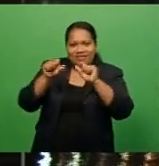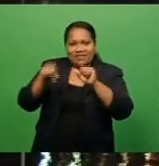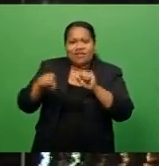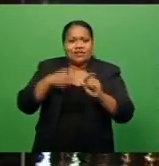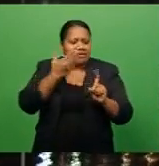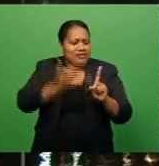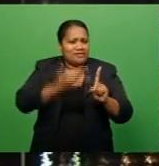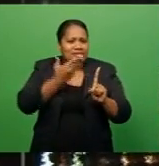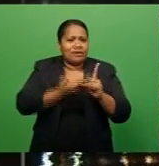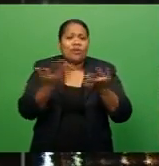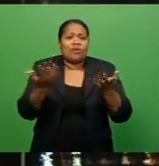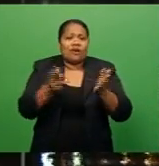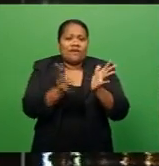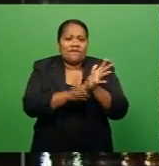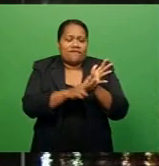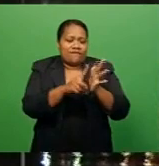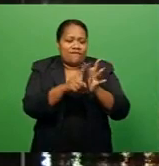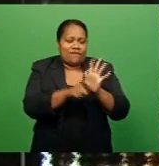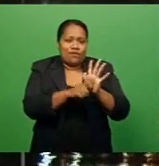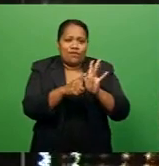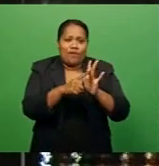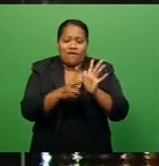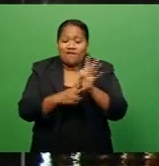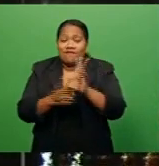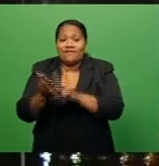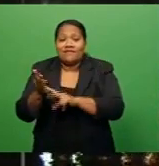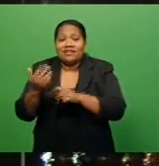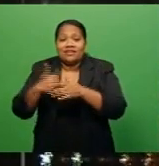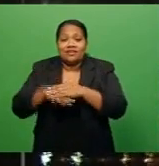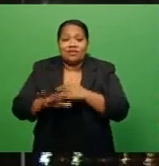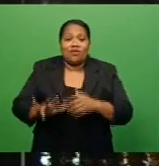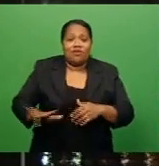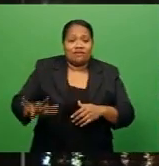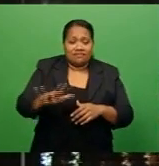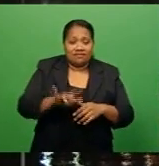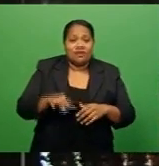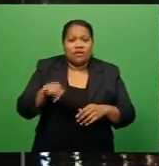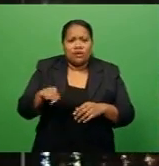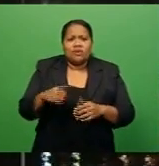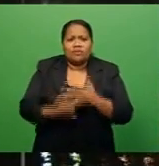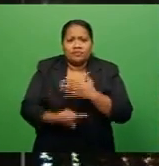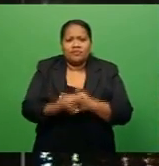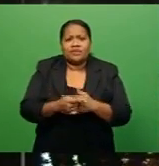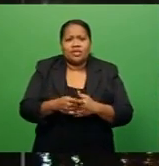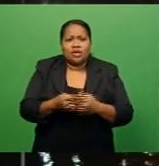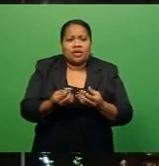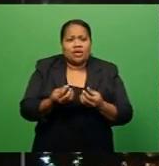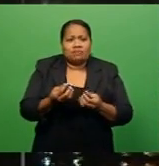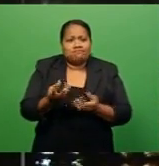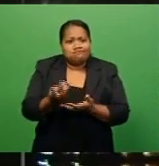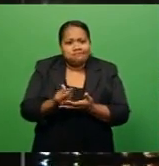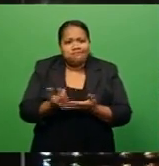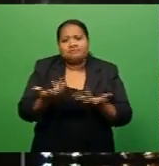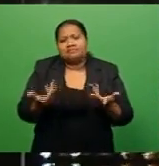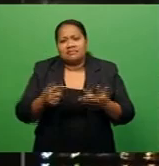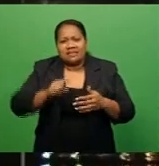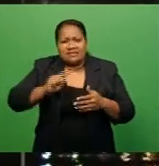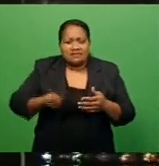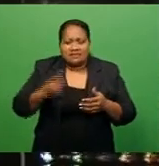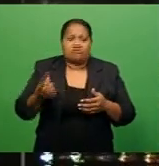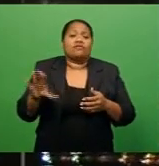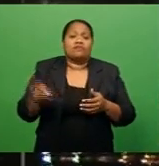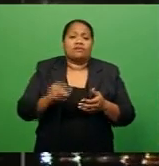at Viro village in Ovalau, who has been earning thousands from his Yangona and Dalo harvest. Jose Nunga with